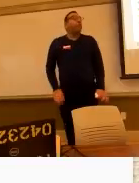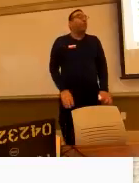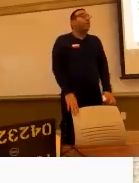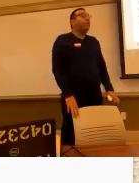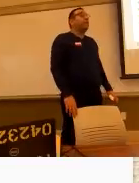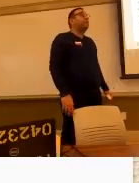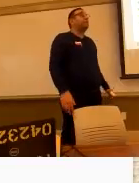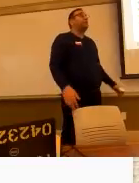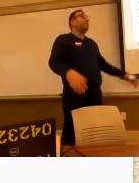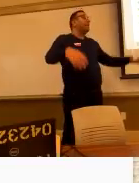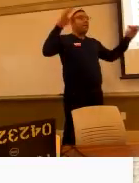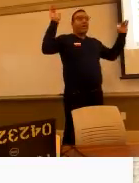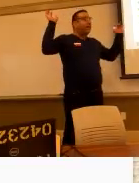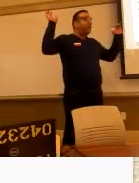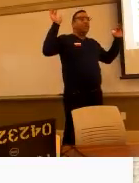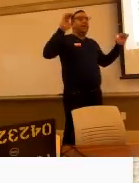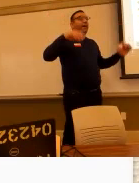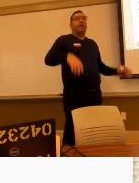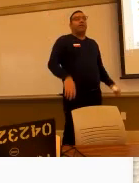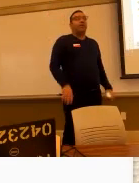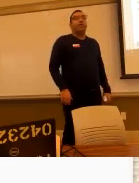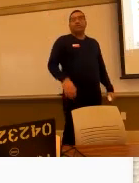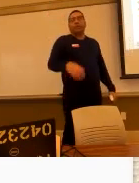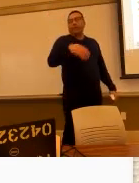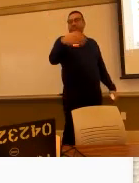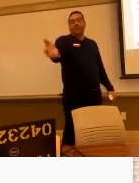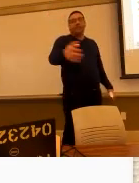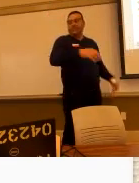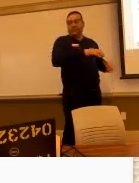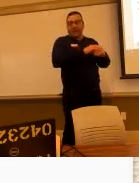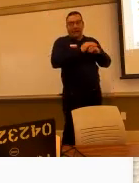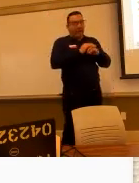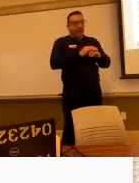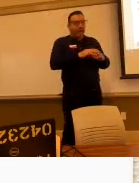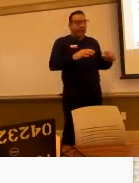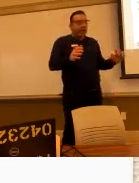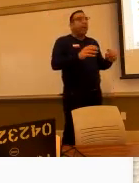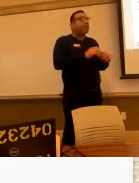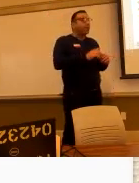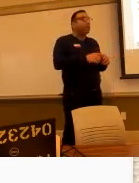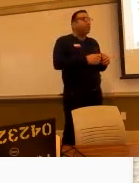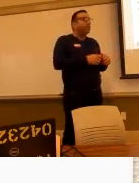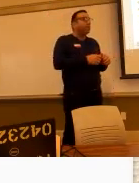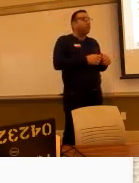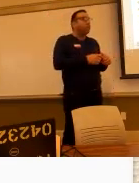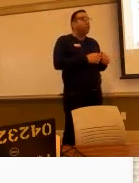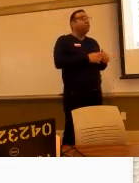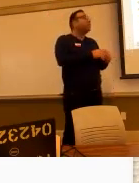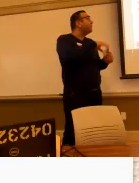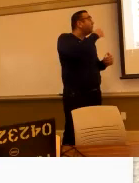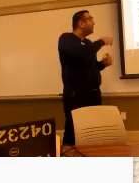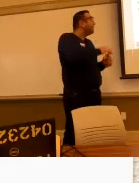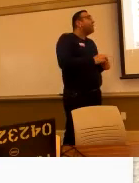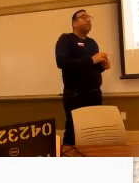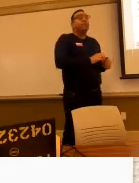is a word that it was made up in here. It's not a correct word. It's offensive. It's not a right way to